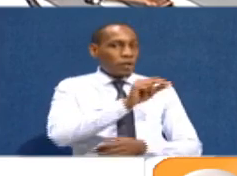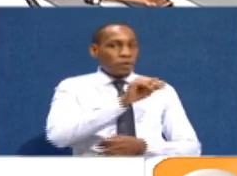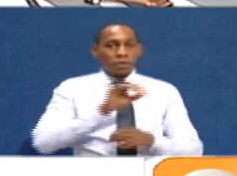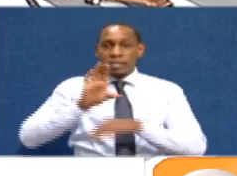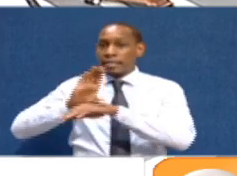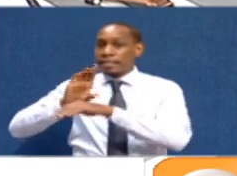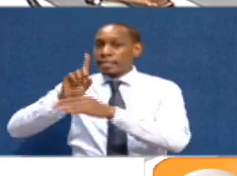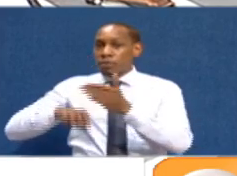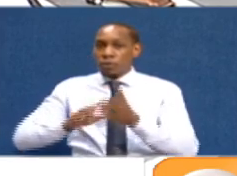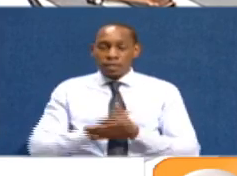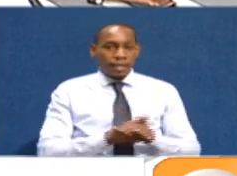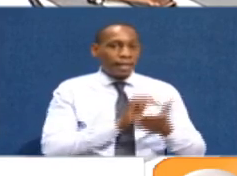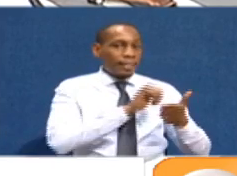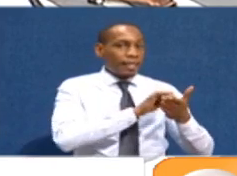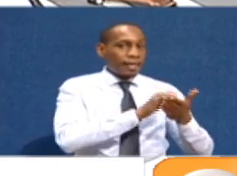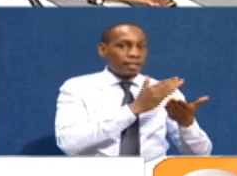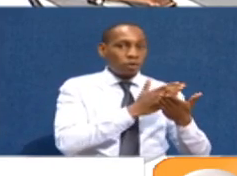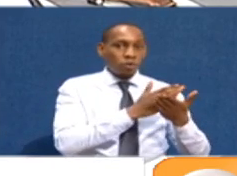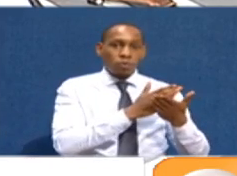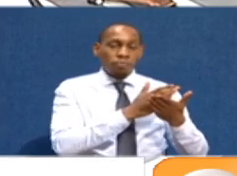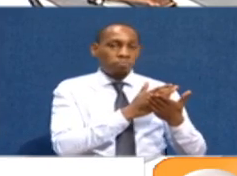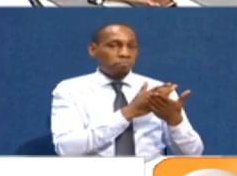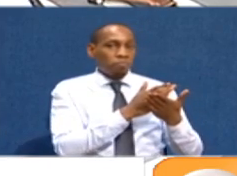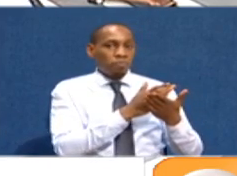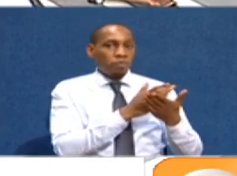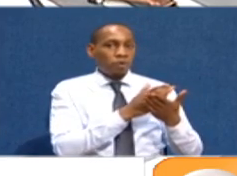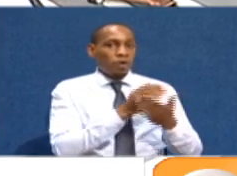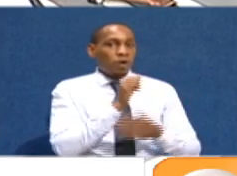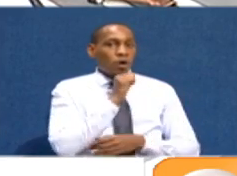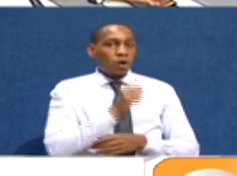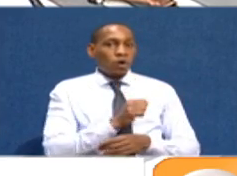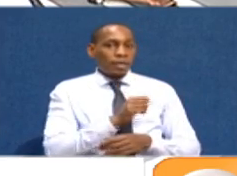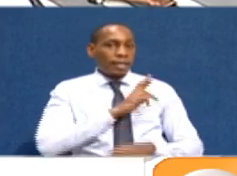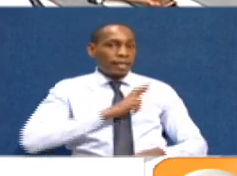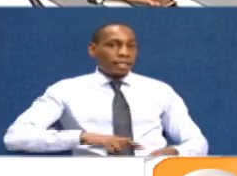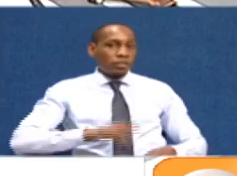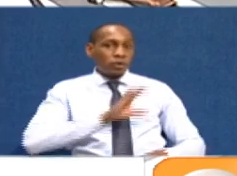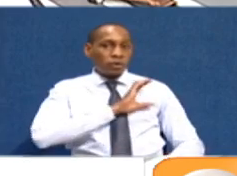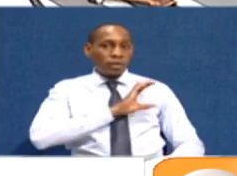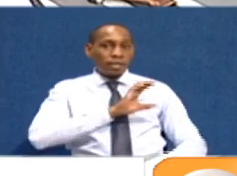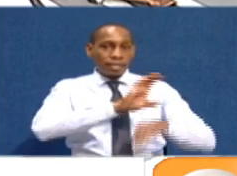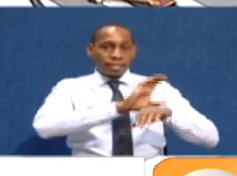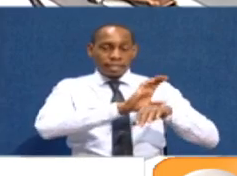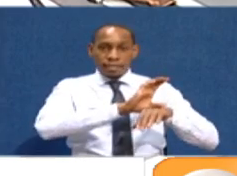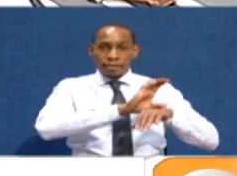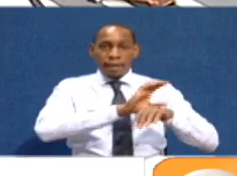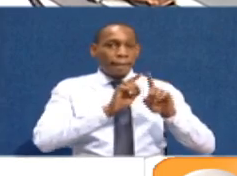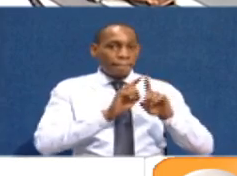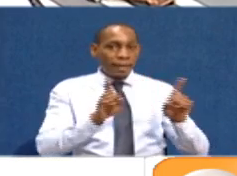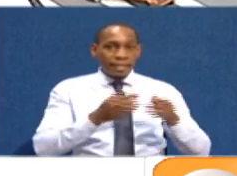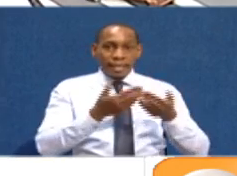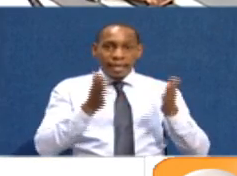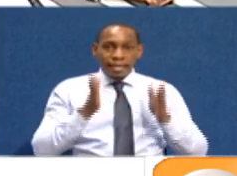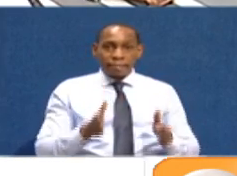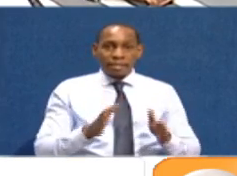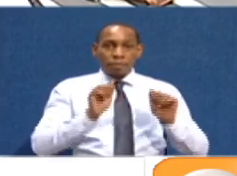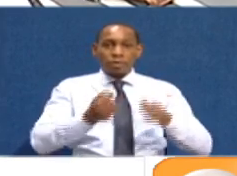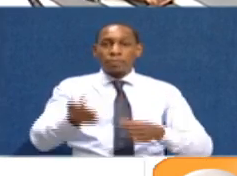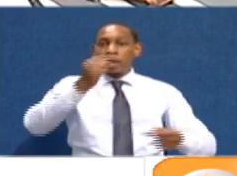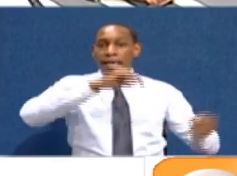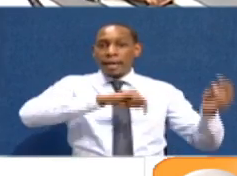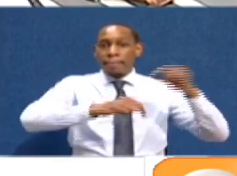What is it? It's actually an all denominational church, Pentecostal affiliated, but anyone can come